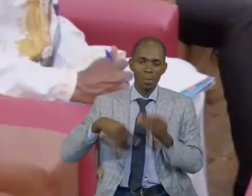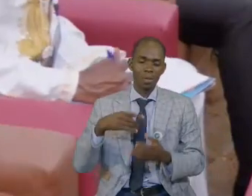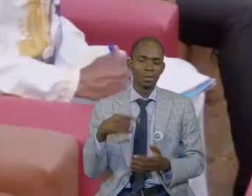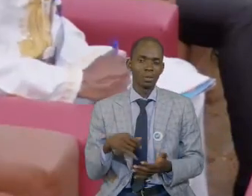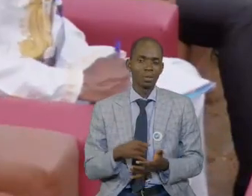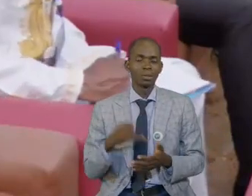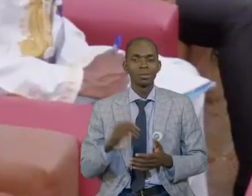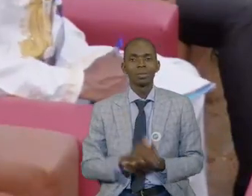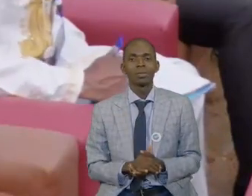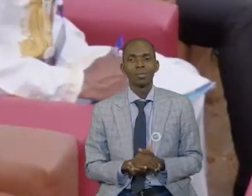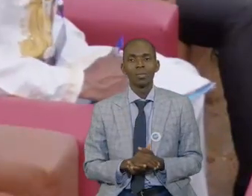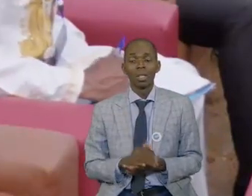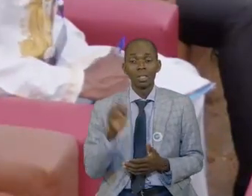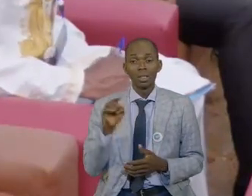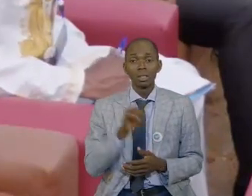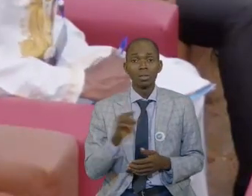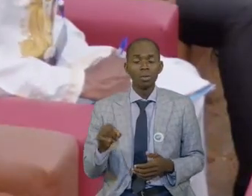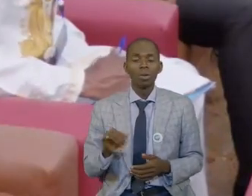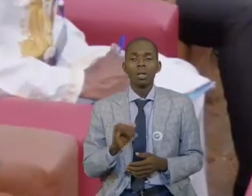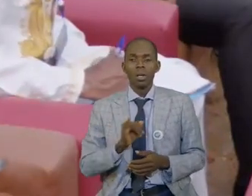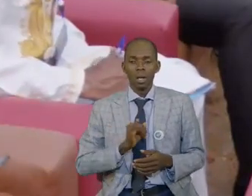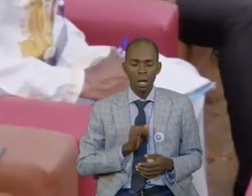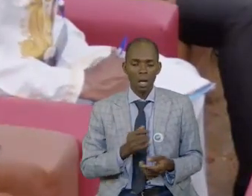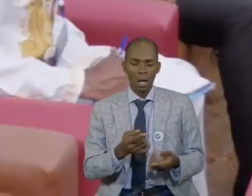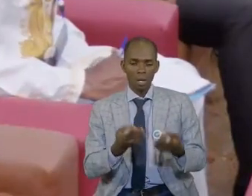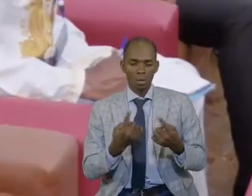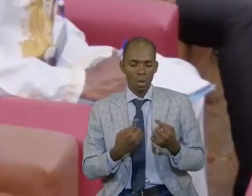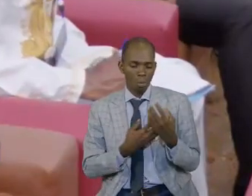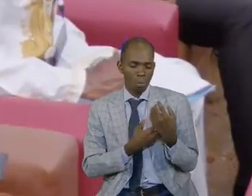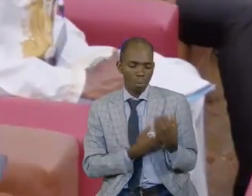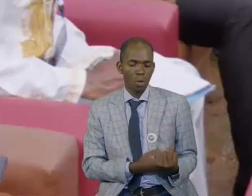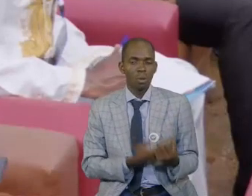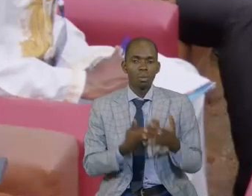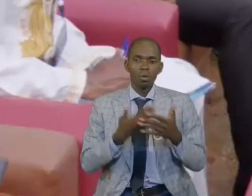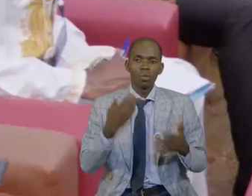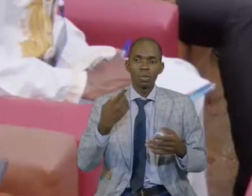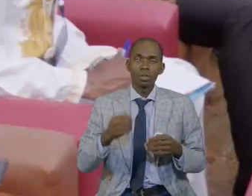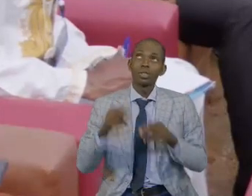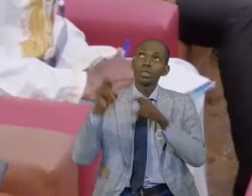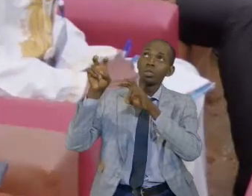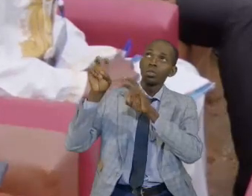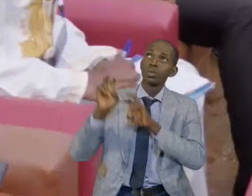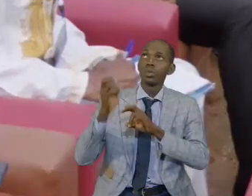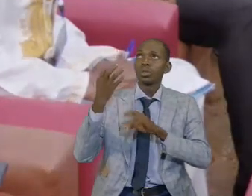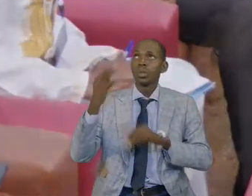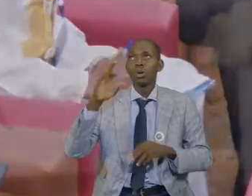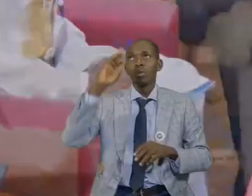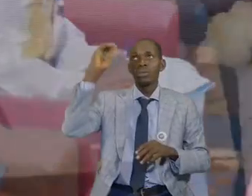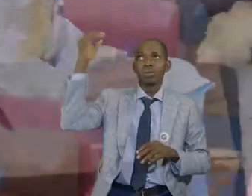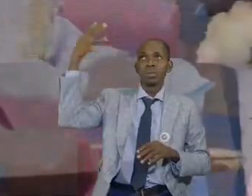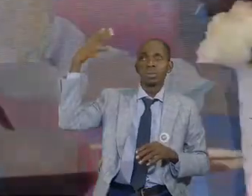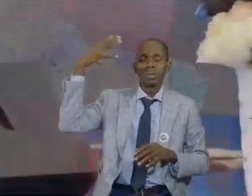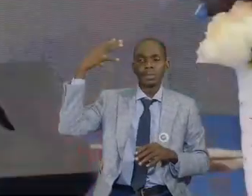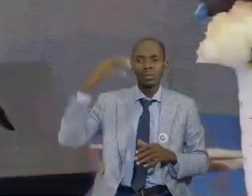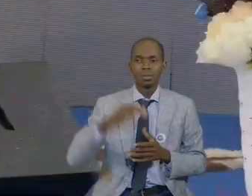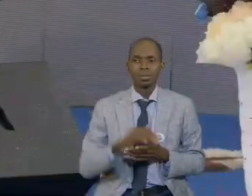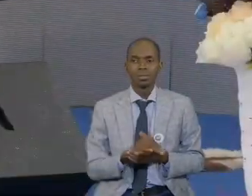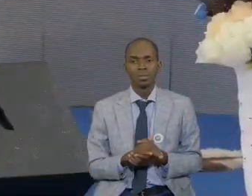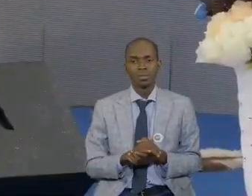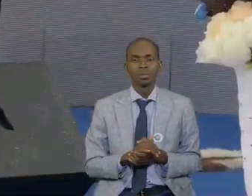And therefore I come boldly before the throne of grace.